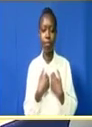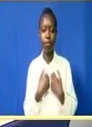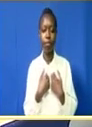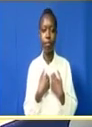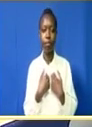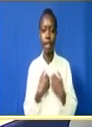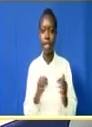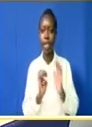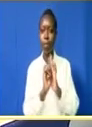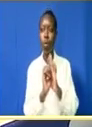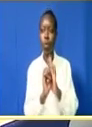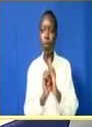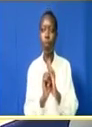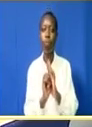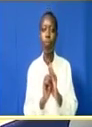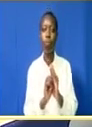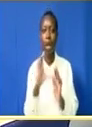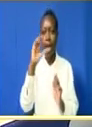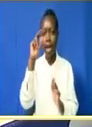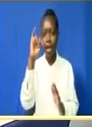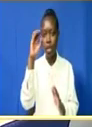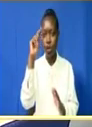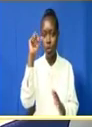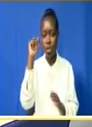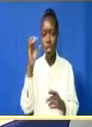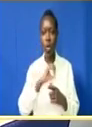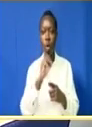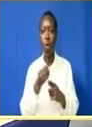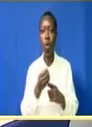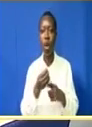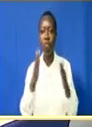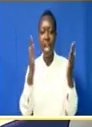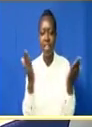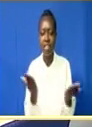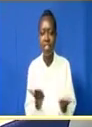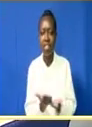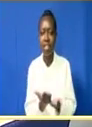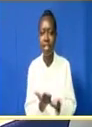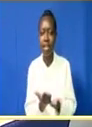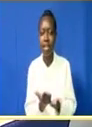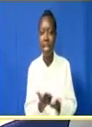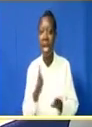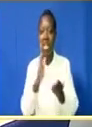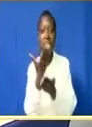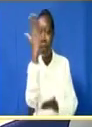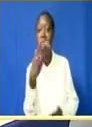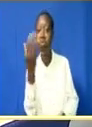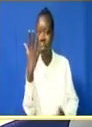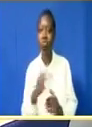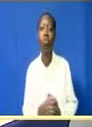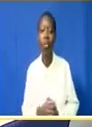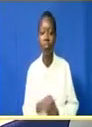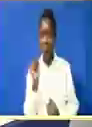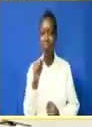like canyons. The canyons. Of valleys. Some of them are really beautiful. Yeah, and you can go hiking there and all that.